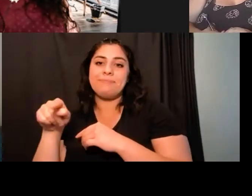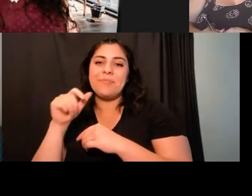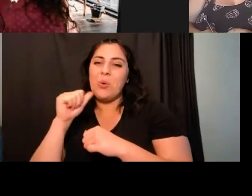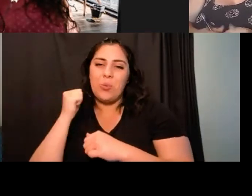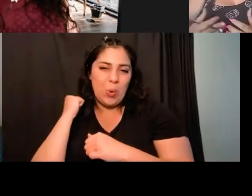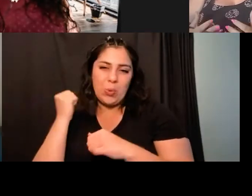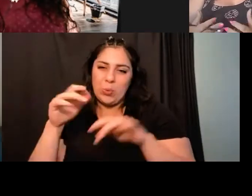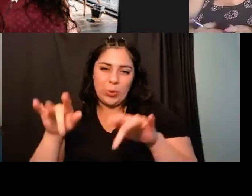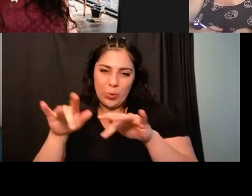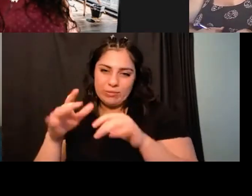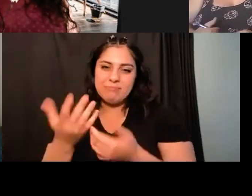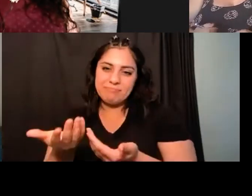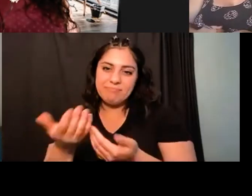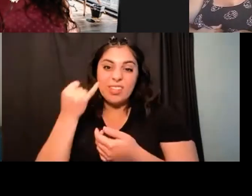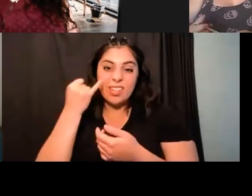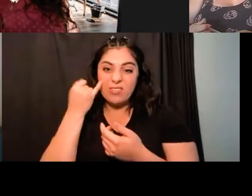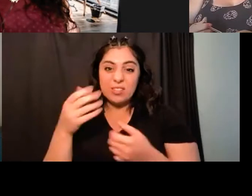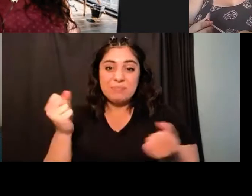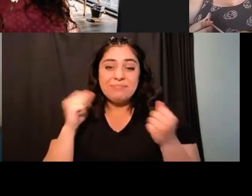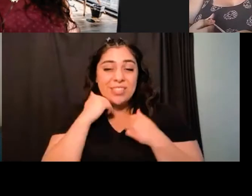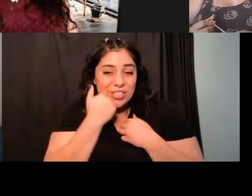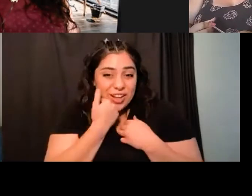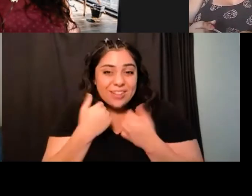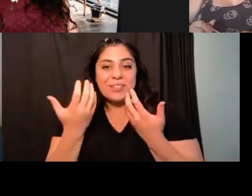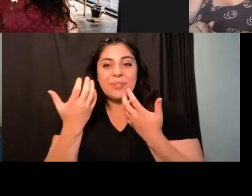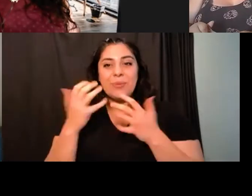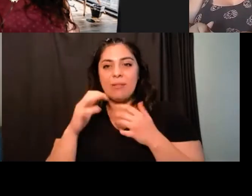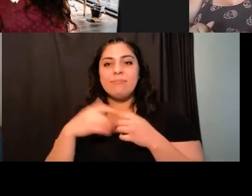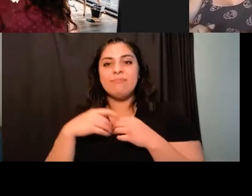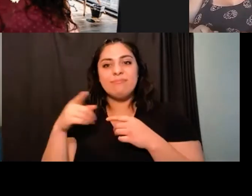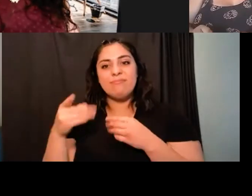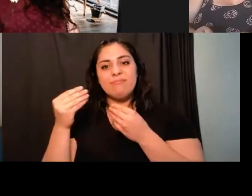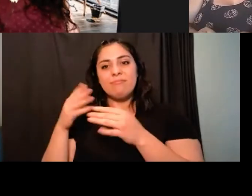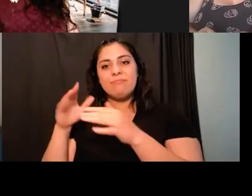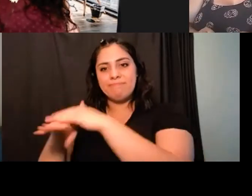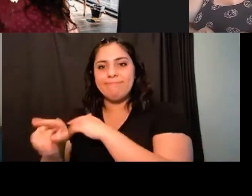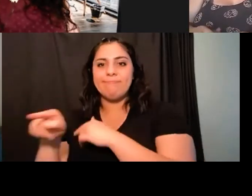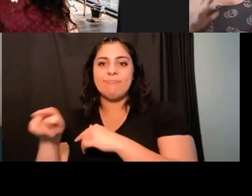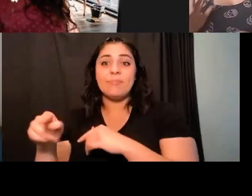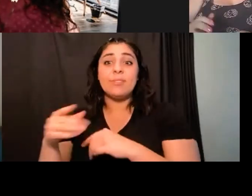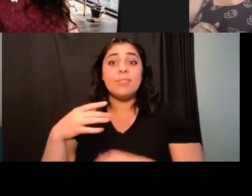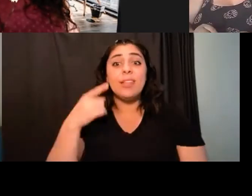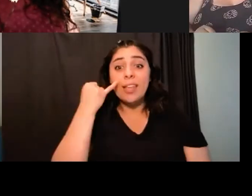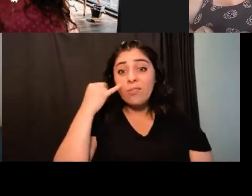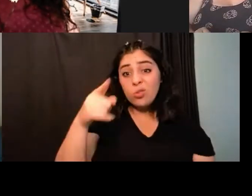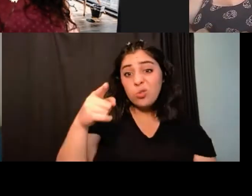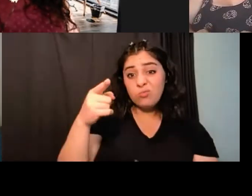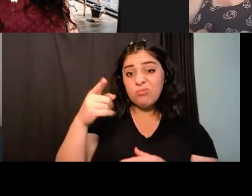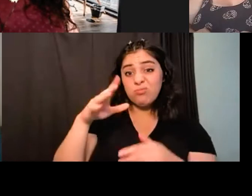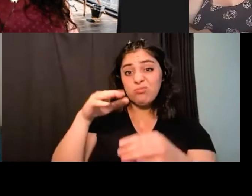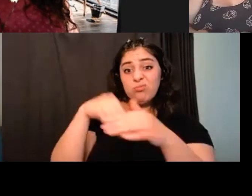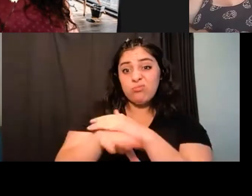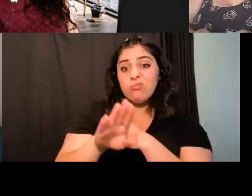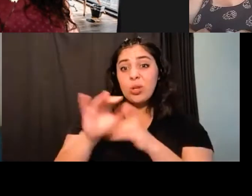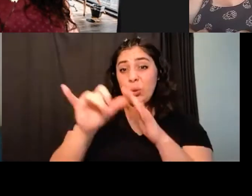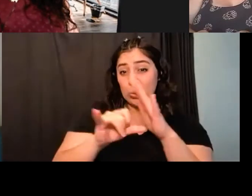YouTube recording. So if you are one of the people watching this on YouTube later, I'm not going to be coming back on to make the announcements that I usually make